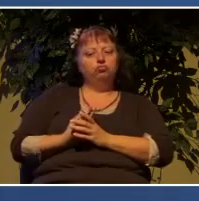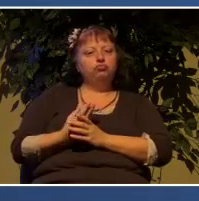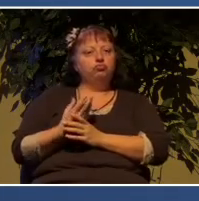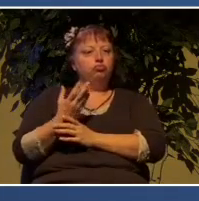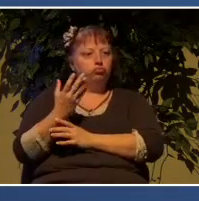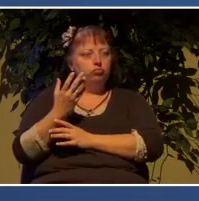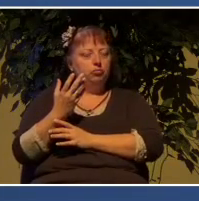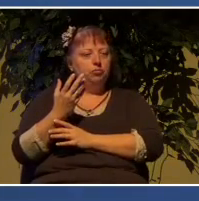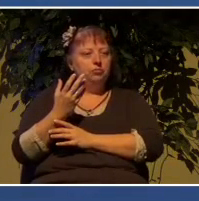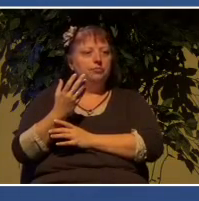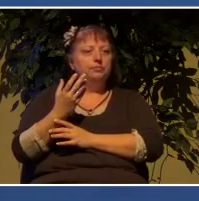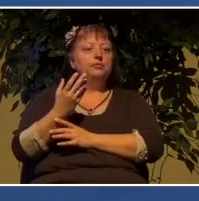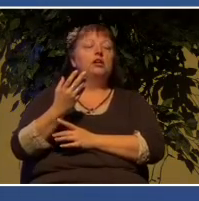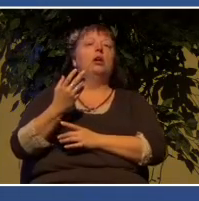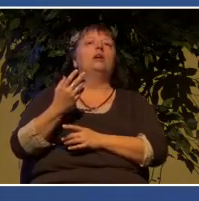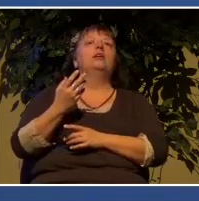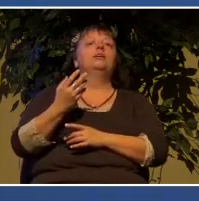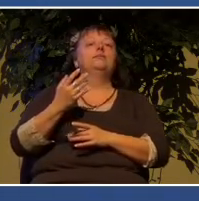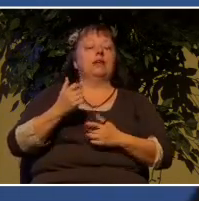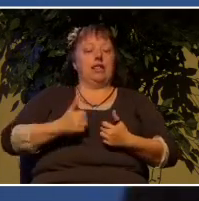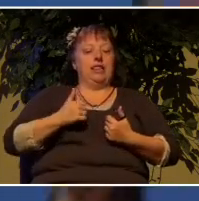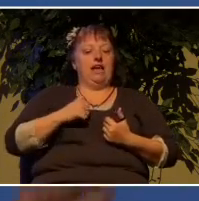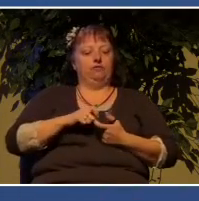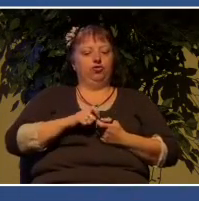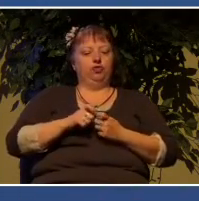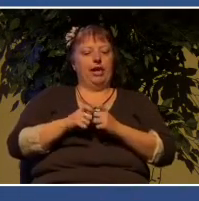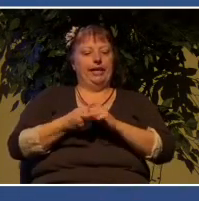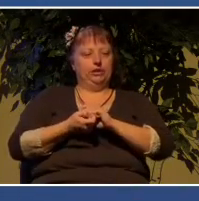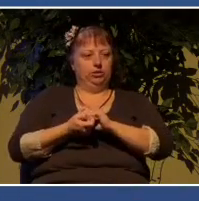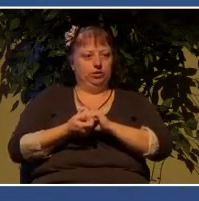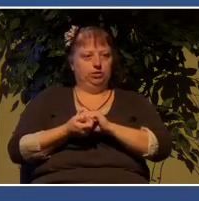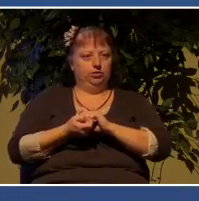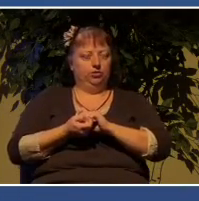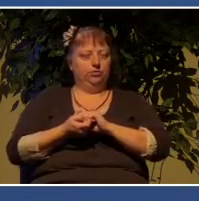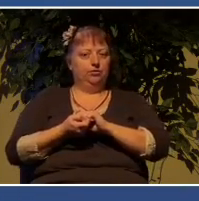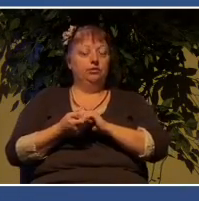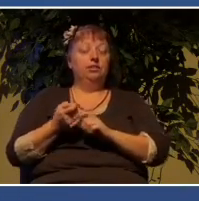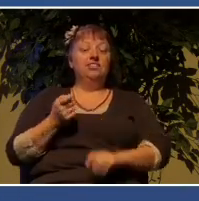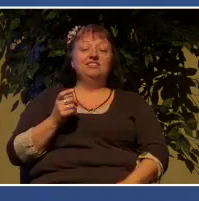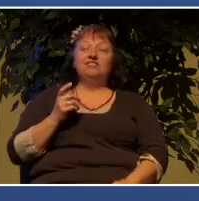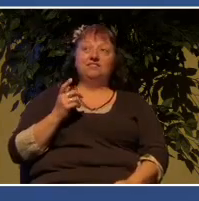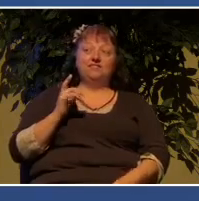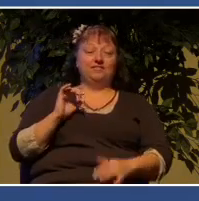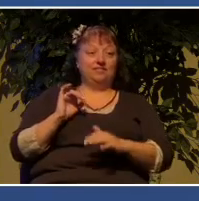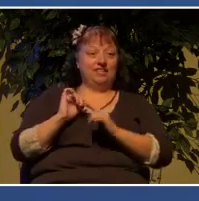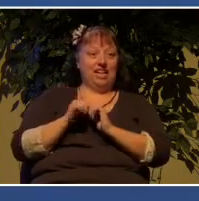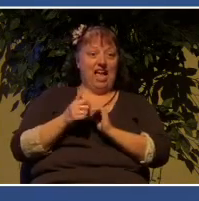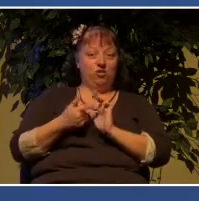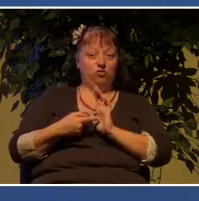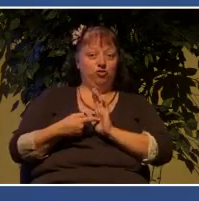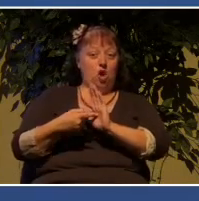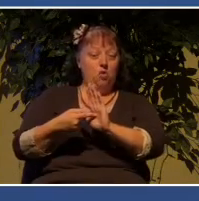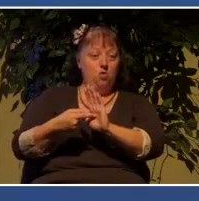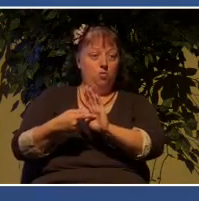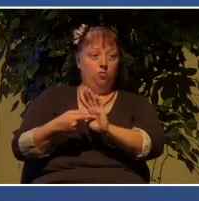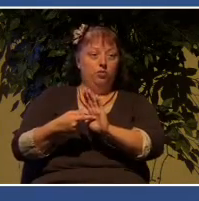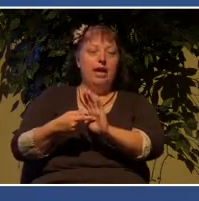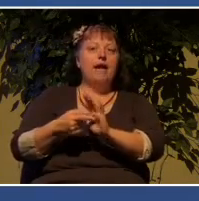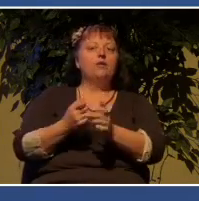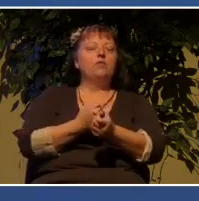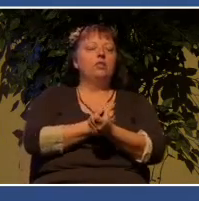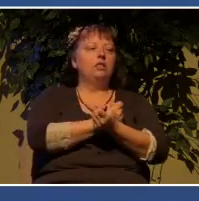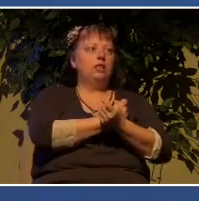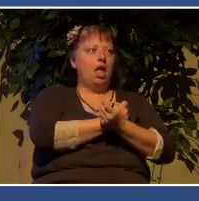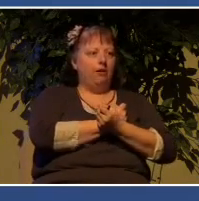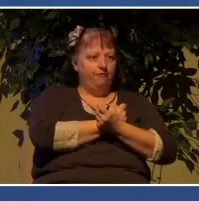changes from the inside out. And the ultimate manifestation of that is the gift of love.